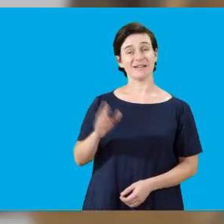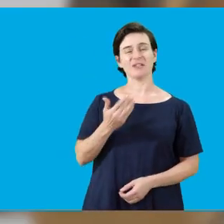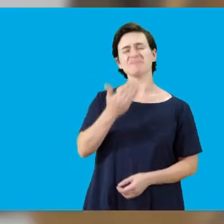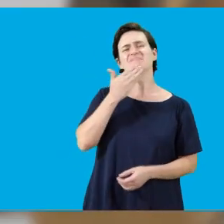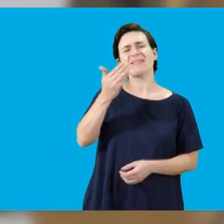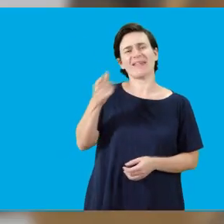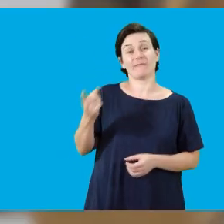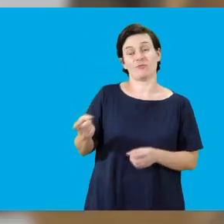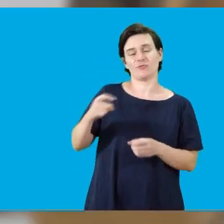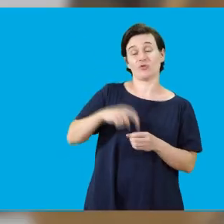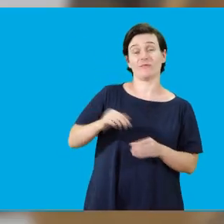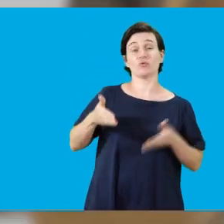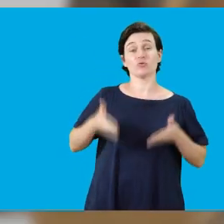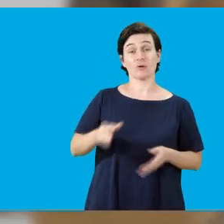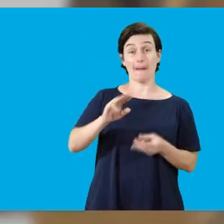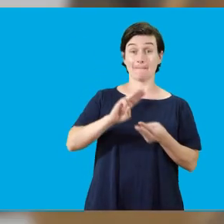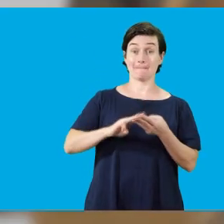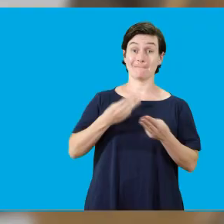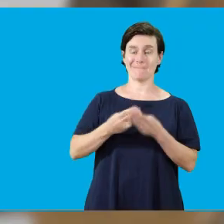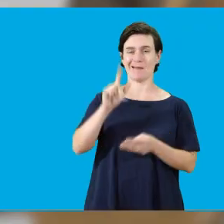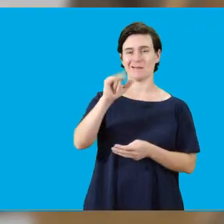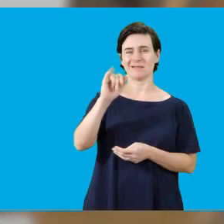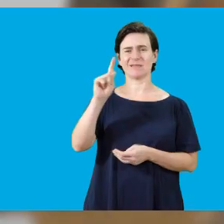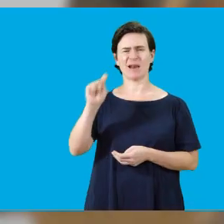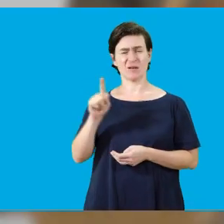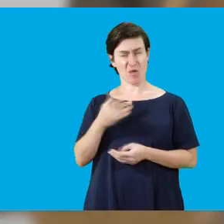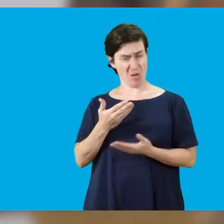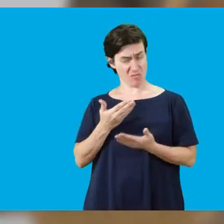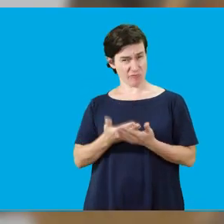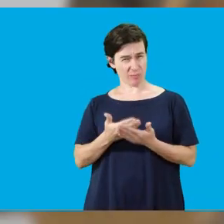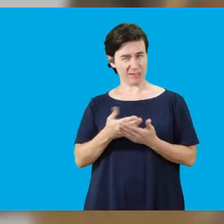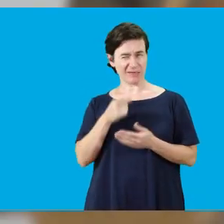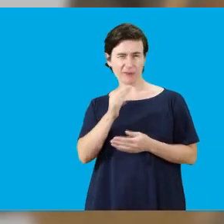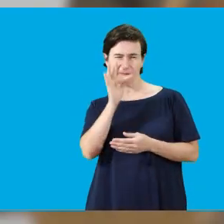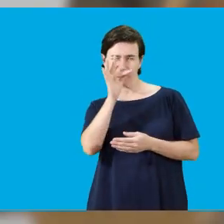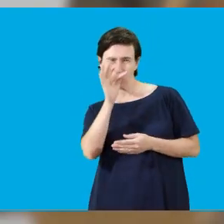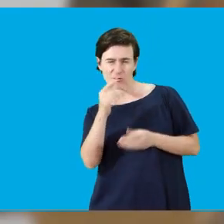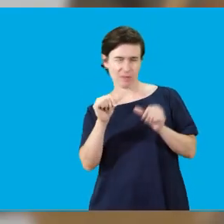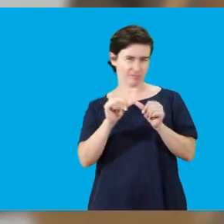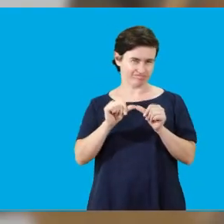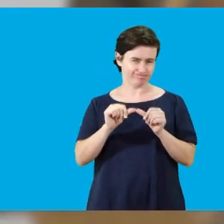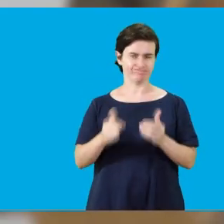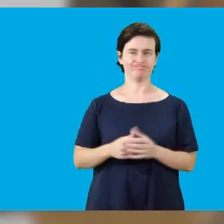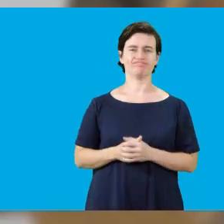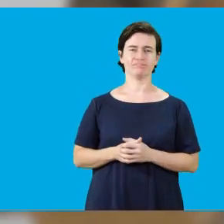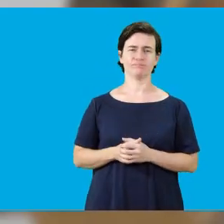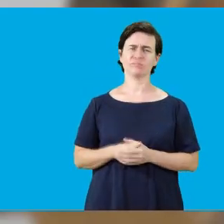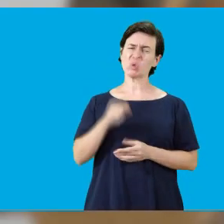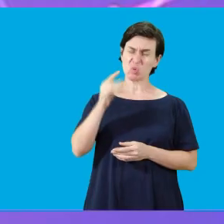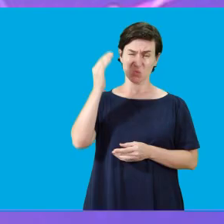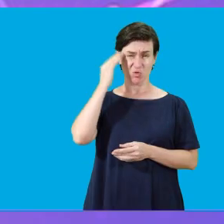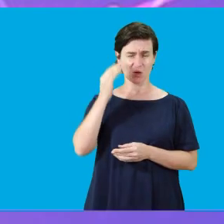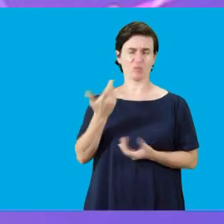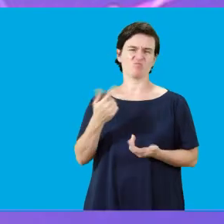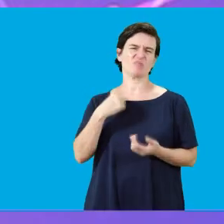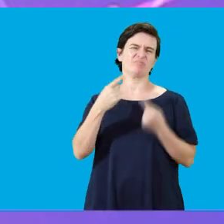learners, thank you for tuning in today for our math literacy class on probability predictions. Did you know that when